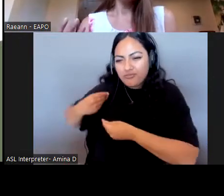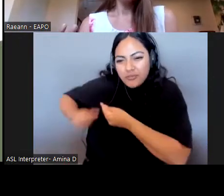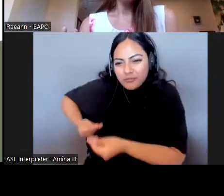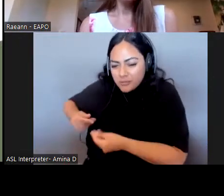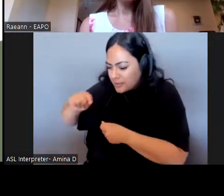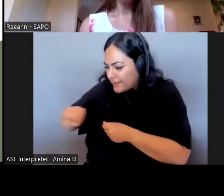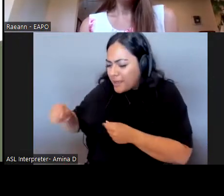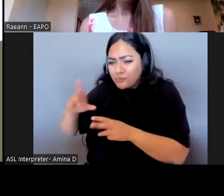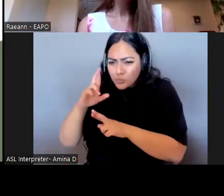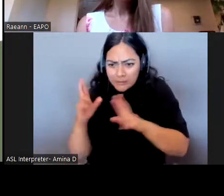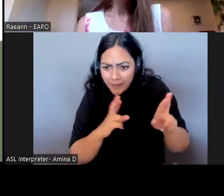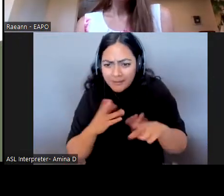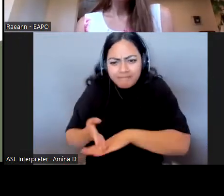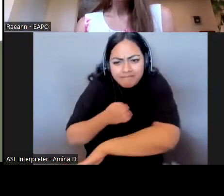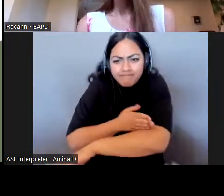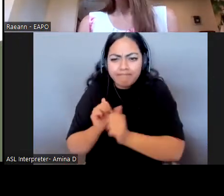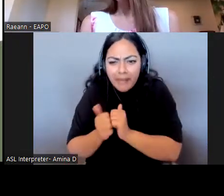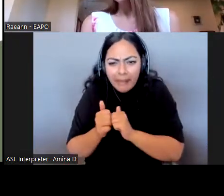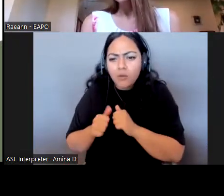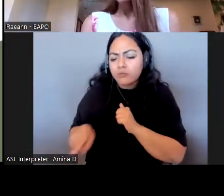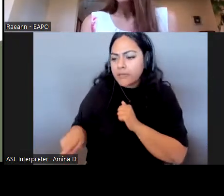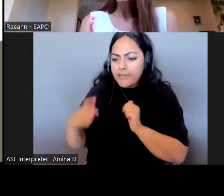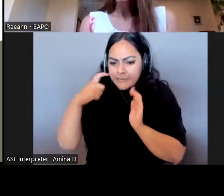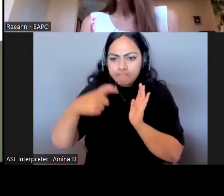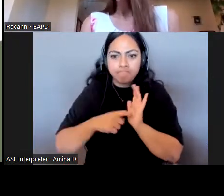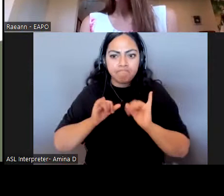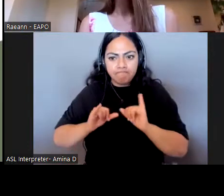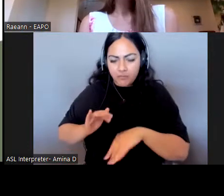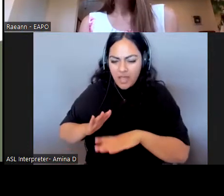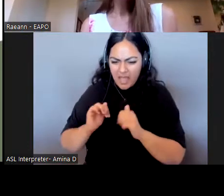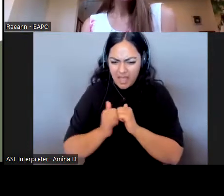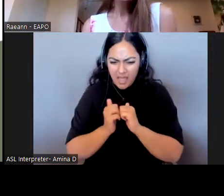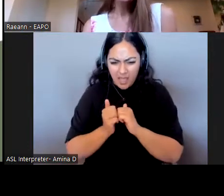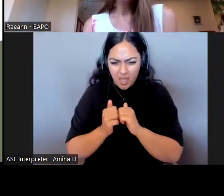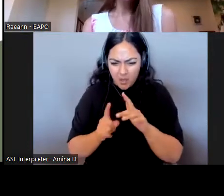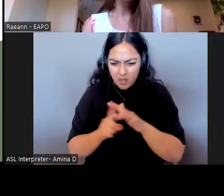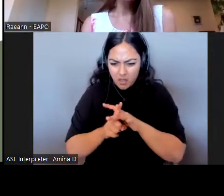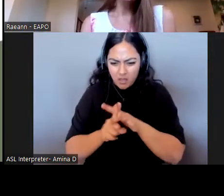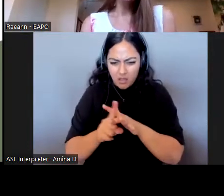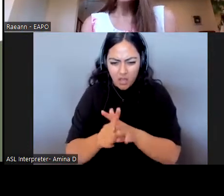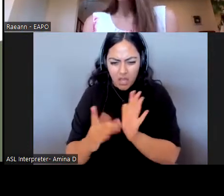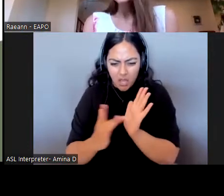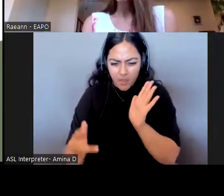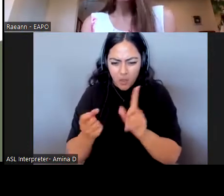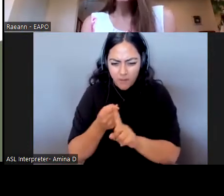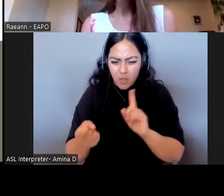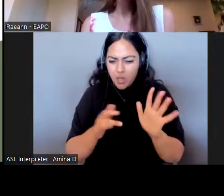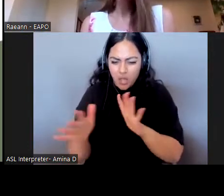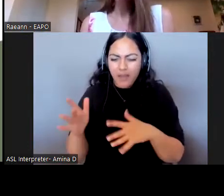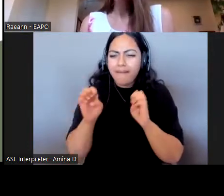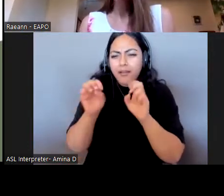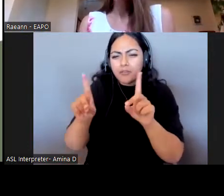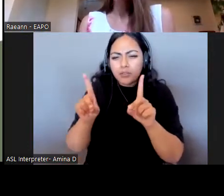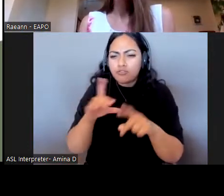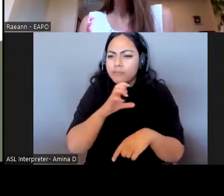respect and recognizing kind of the basic warning signs, or just sort of that education about aging and in